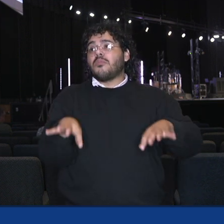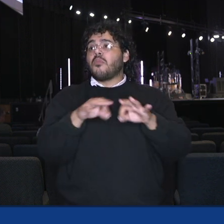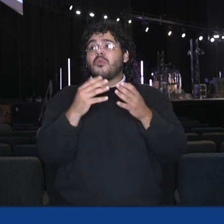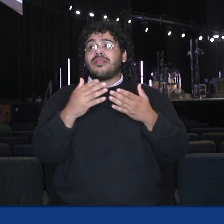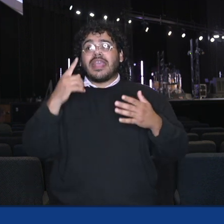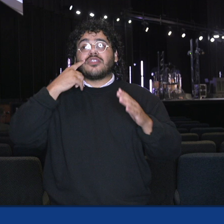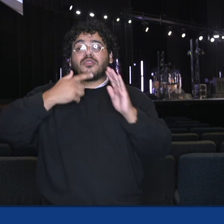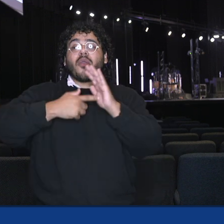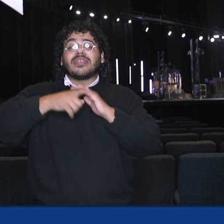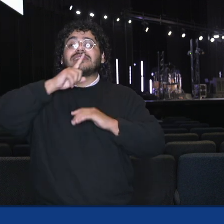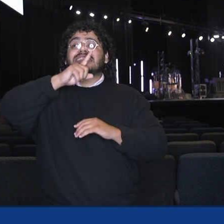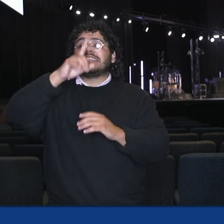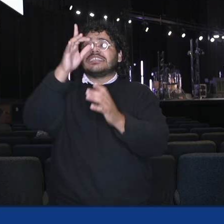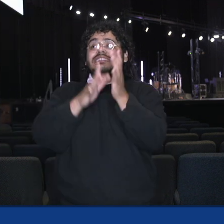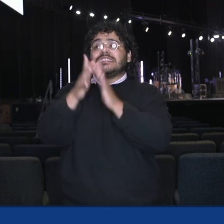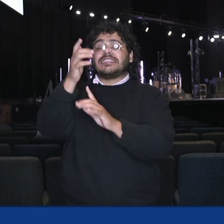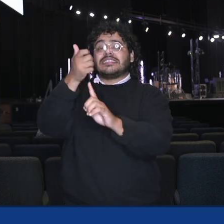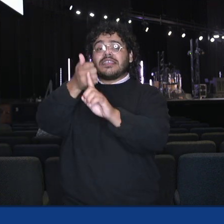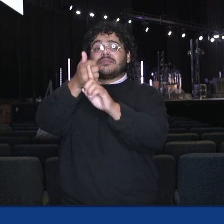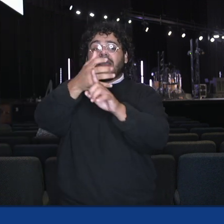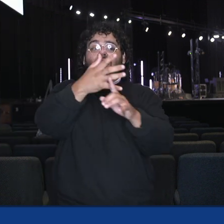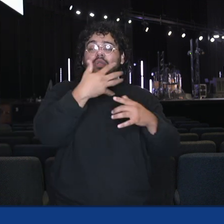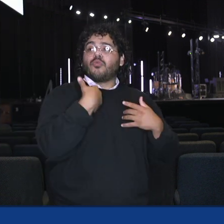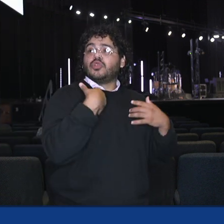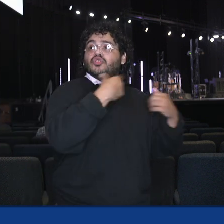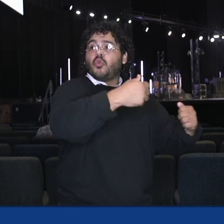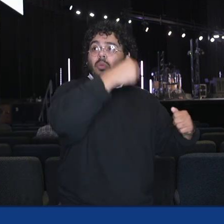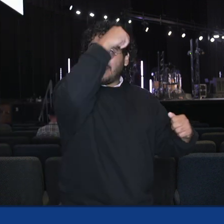man in both mind and relationship.